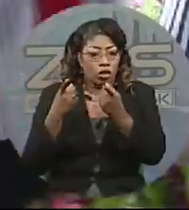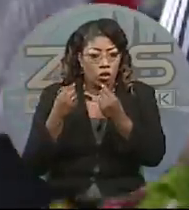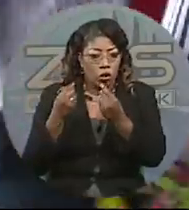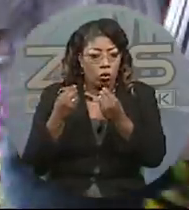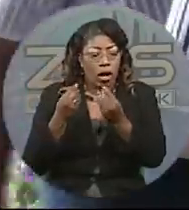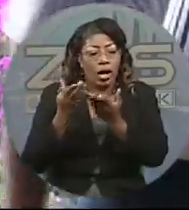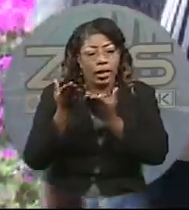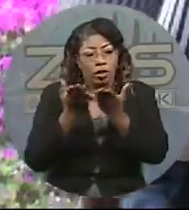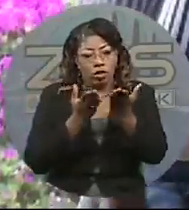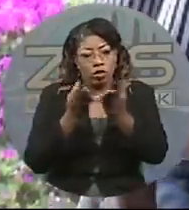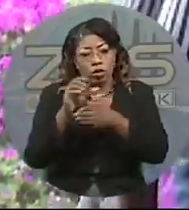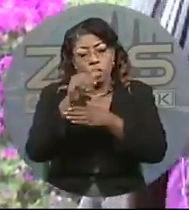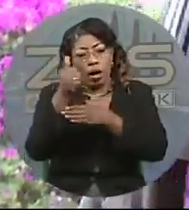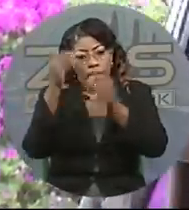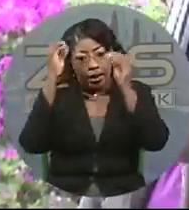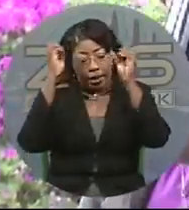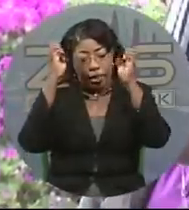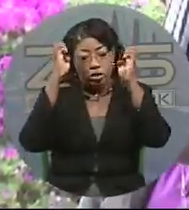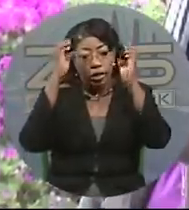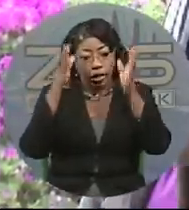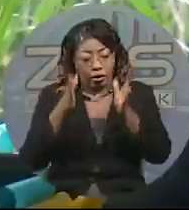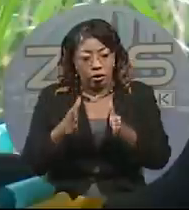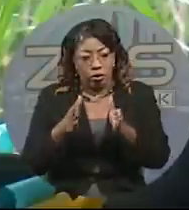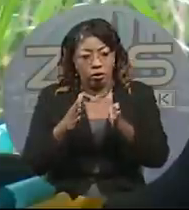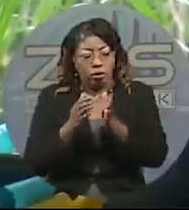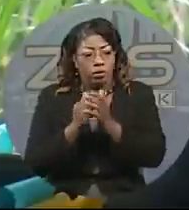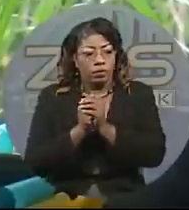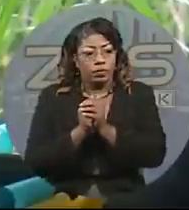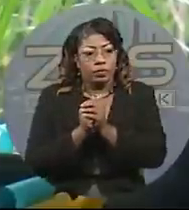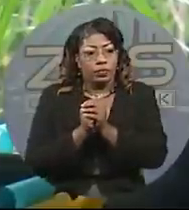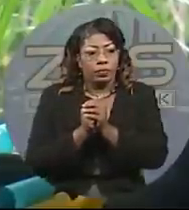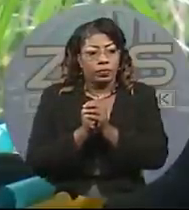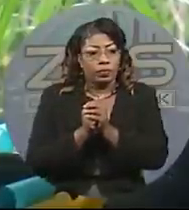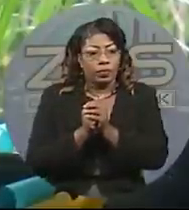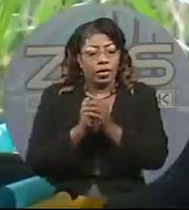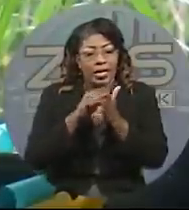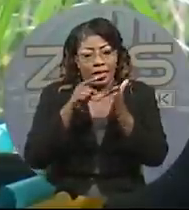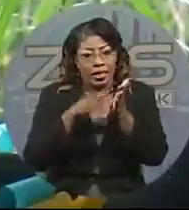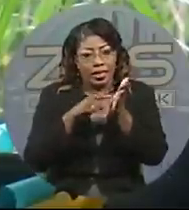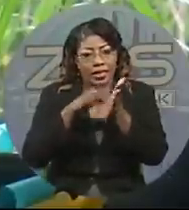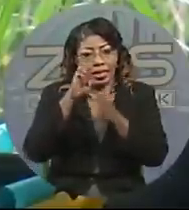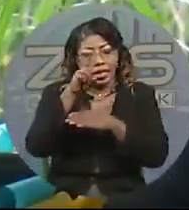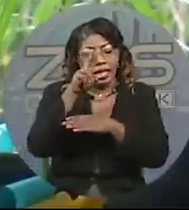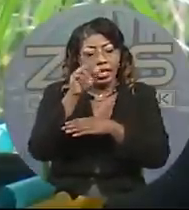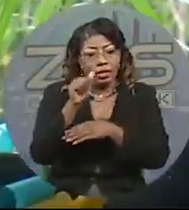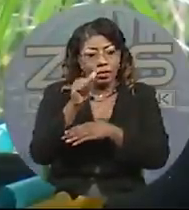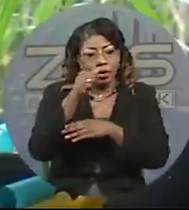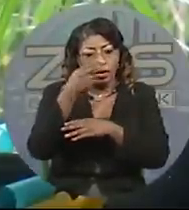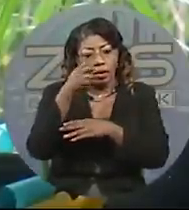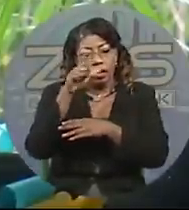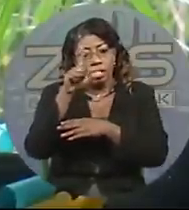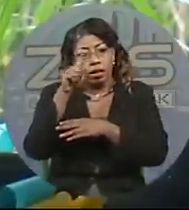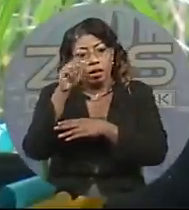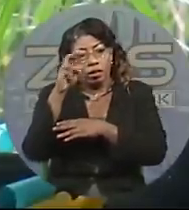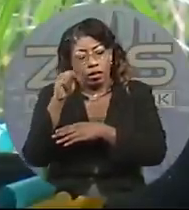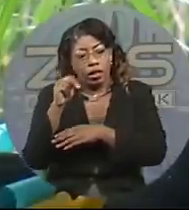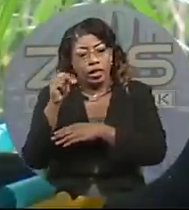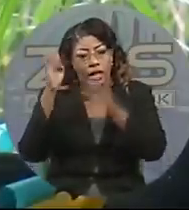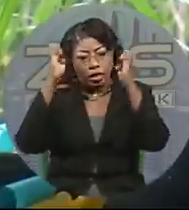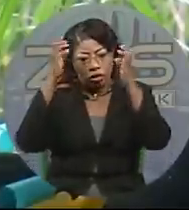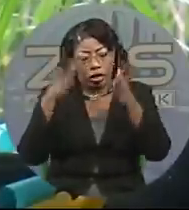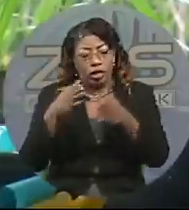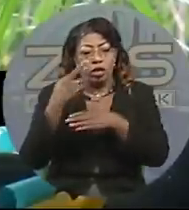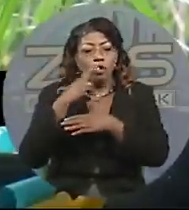and an appreciation to students who will attend the institution. Mrs. Eva Hilton and the educators of her